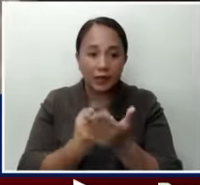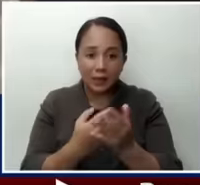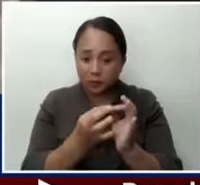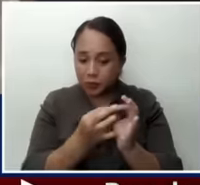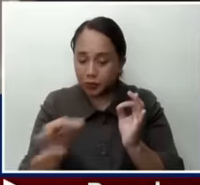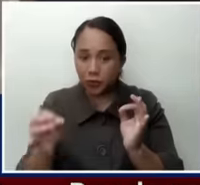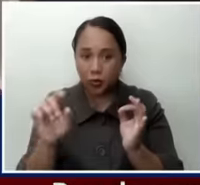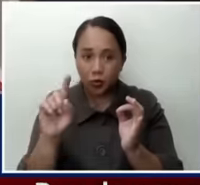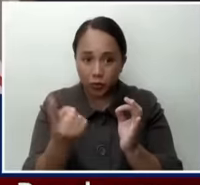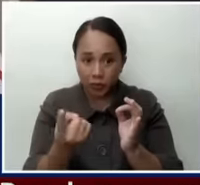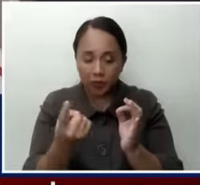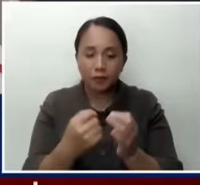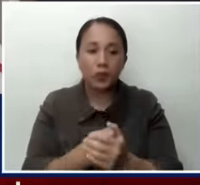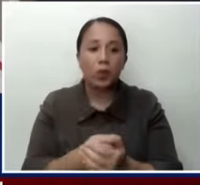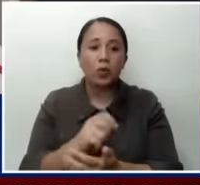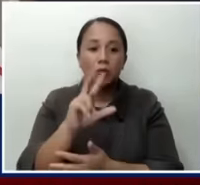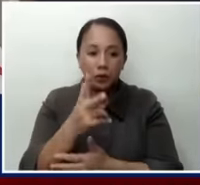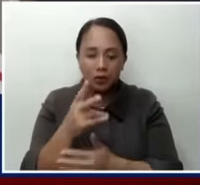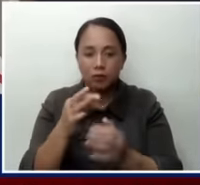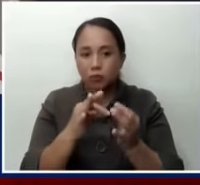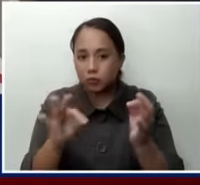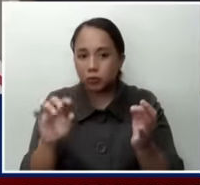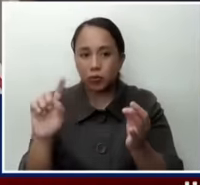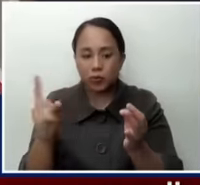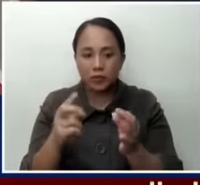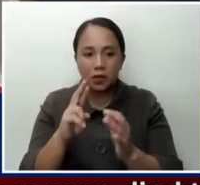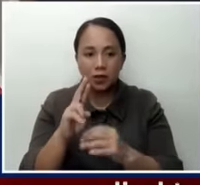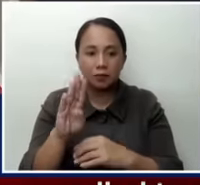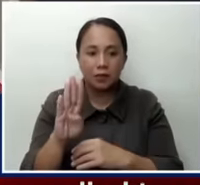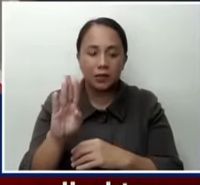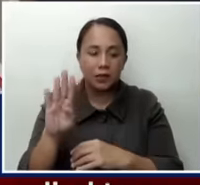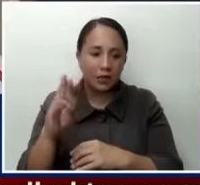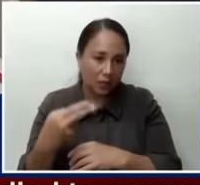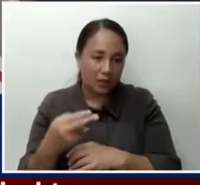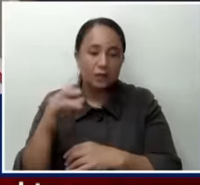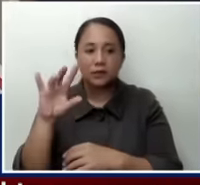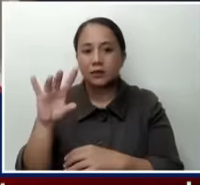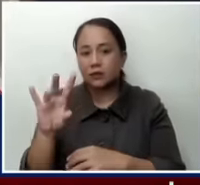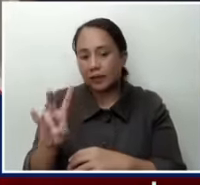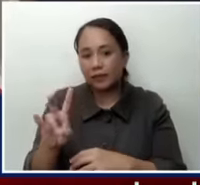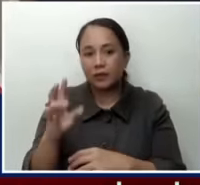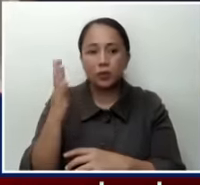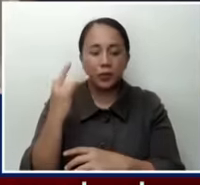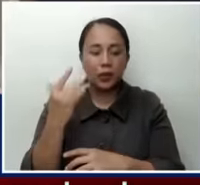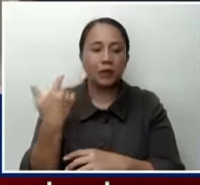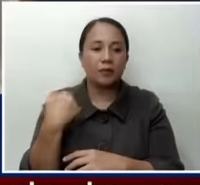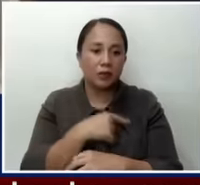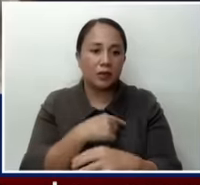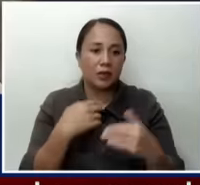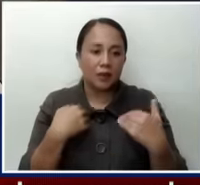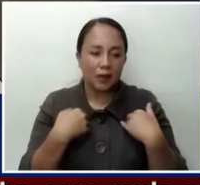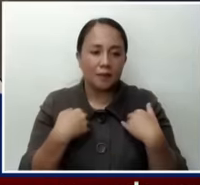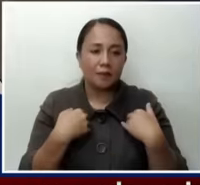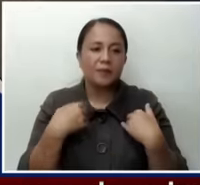o yung tatlong provision lang na nasa RBH-7. Kasi we have a experience talaga na